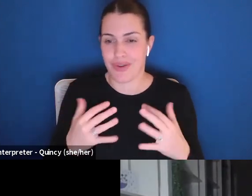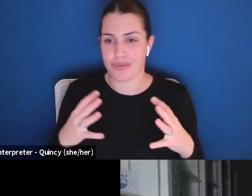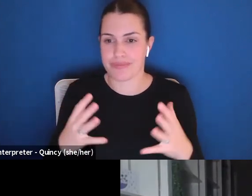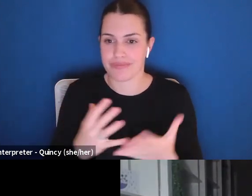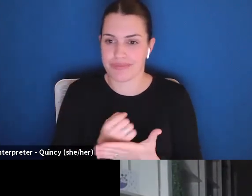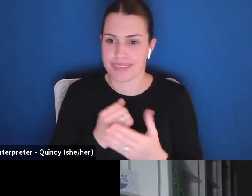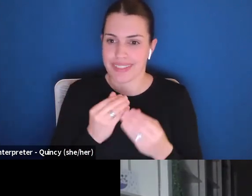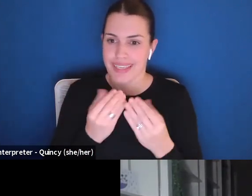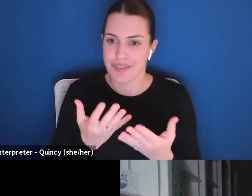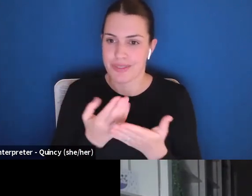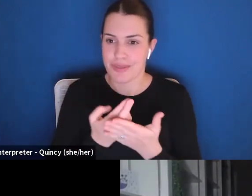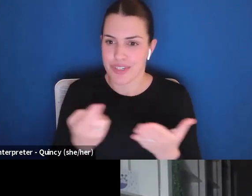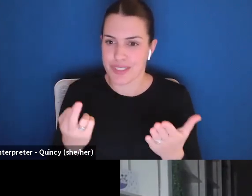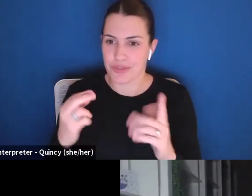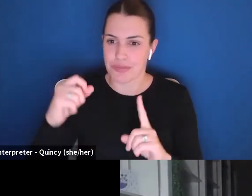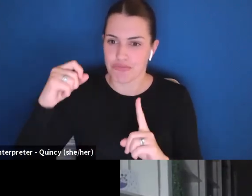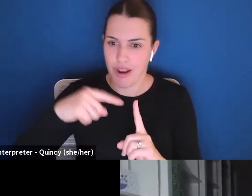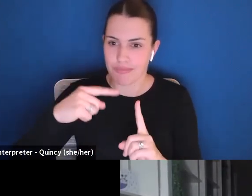resources and some prompts to,